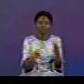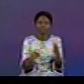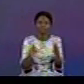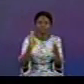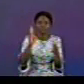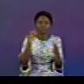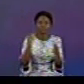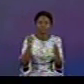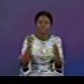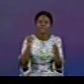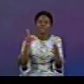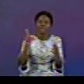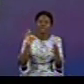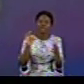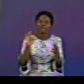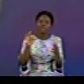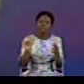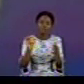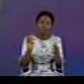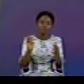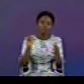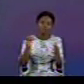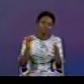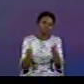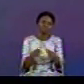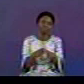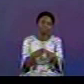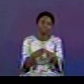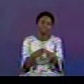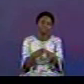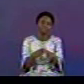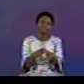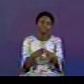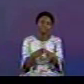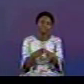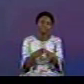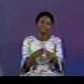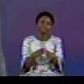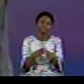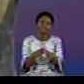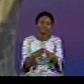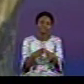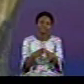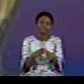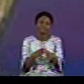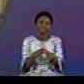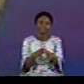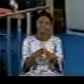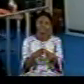Lord Justice Kate Adbiri. You are welcome, ma'am.